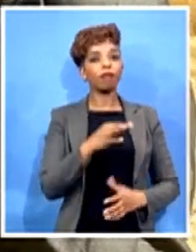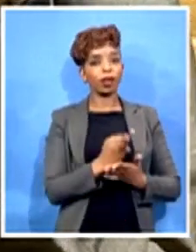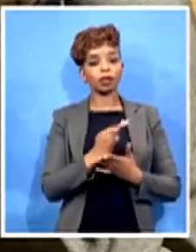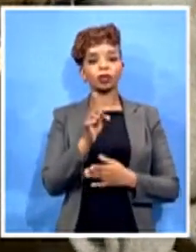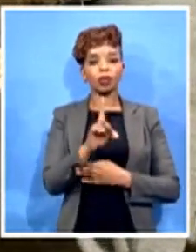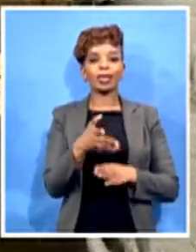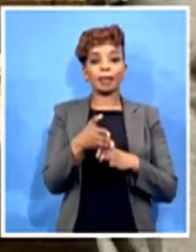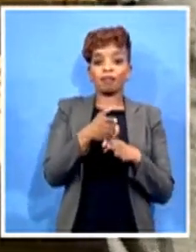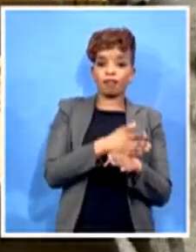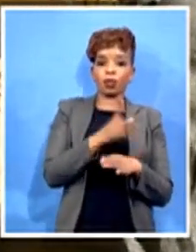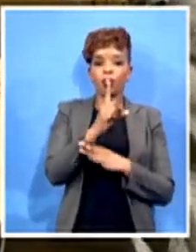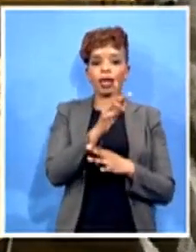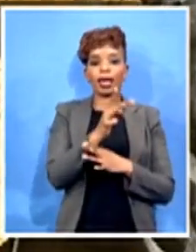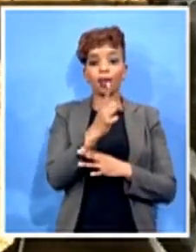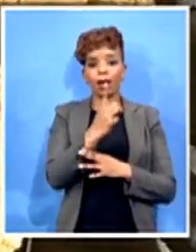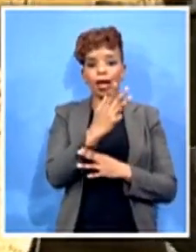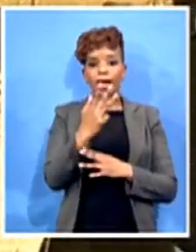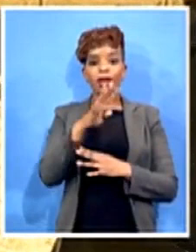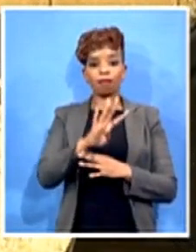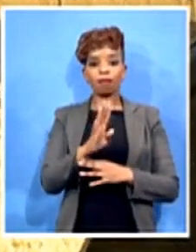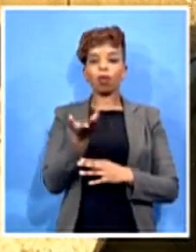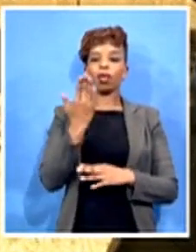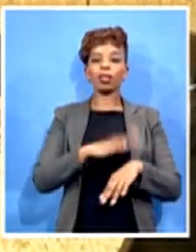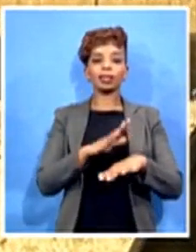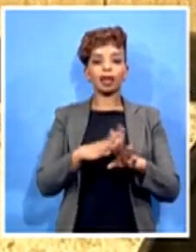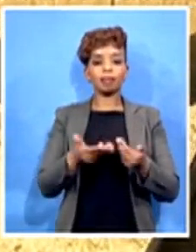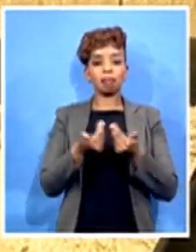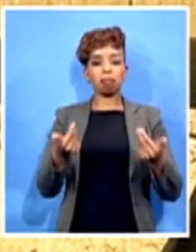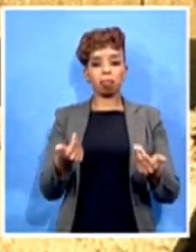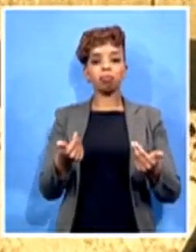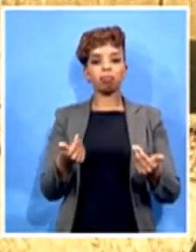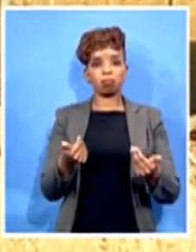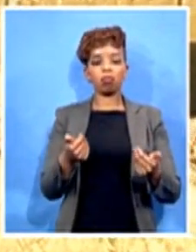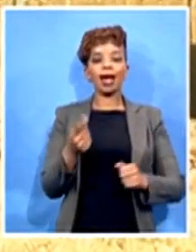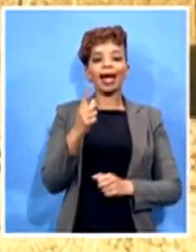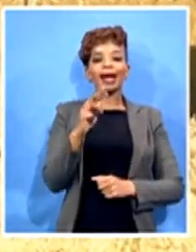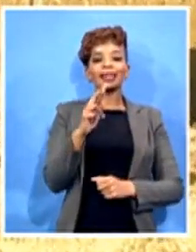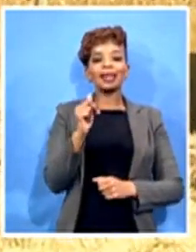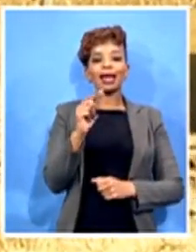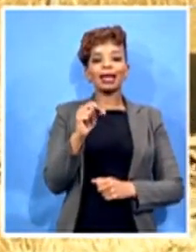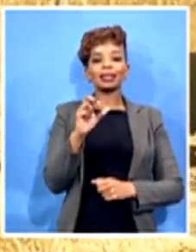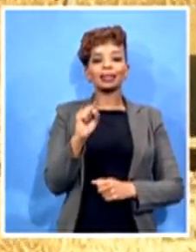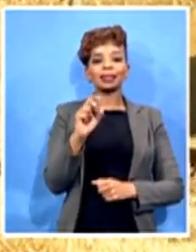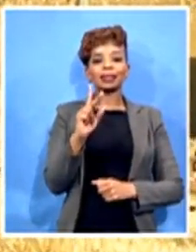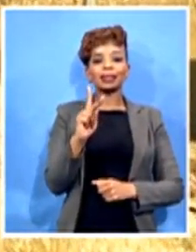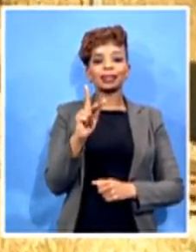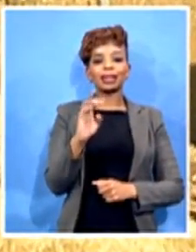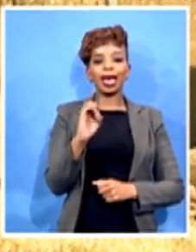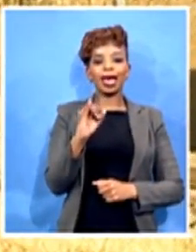era, the generation of that time did try to fight for the restoration of the